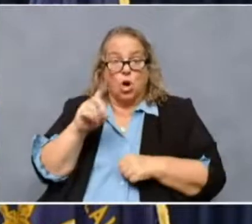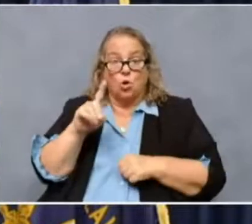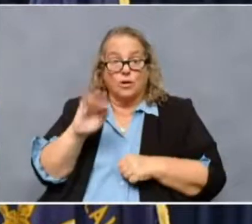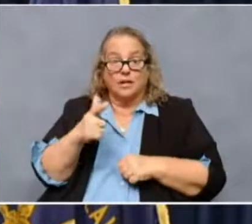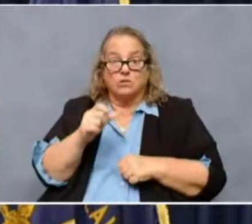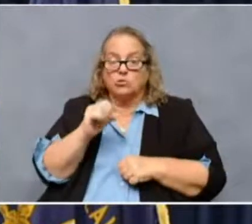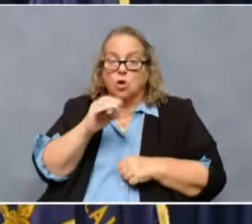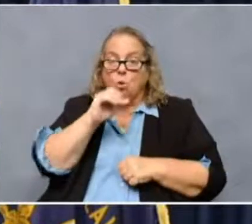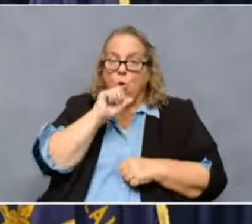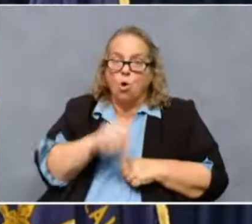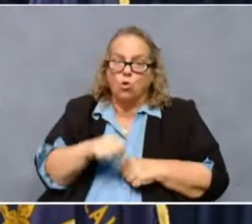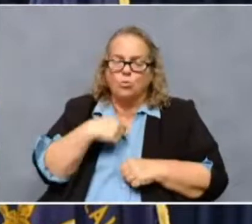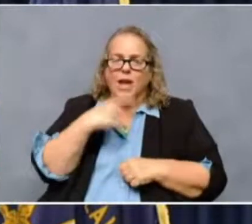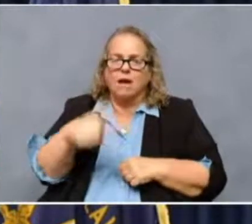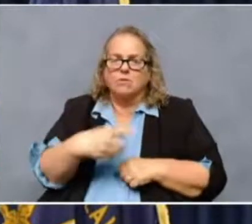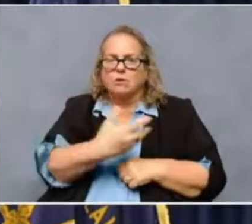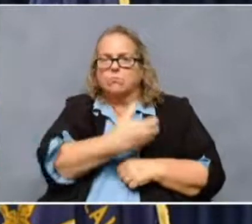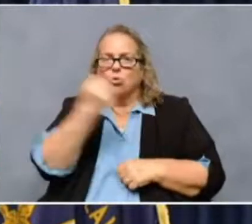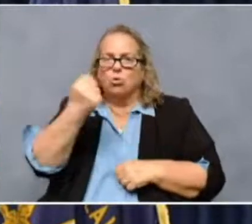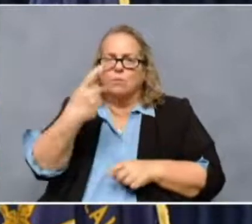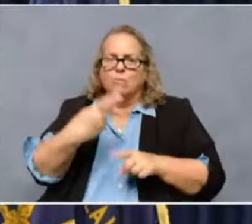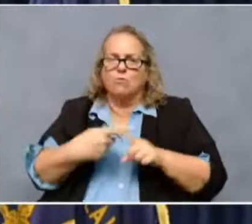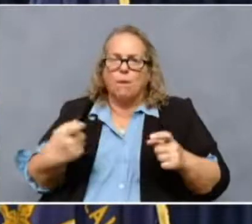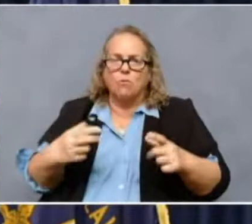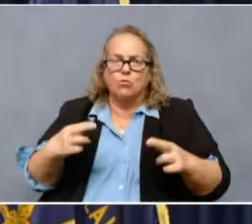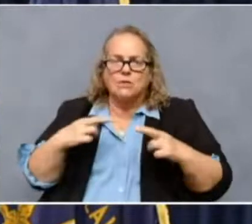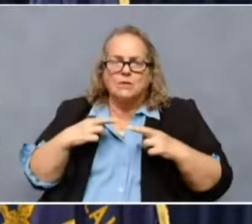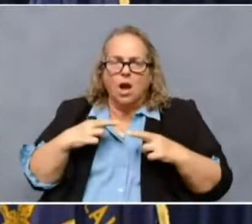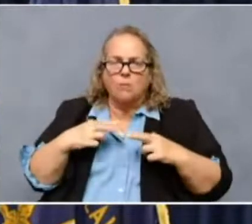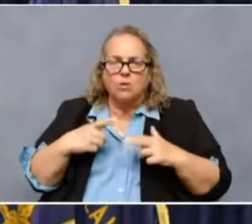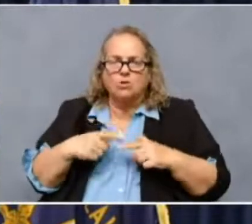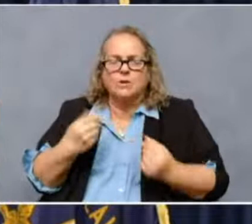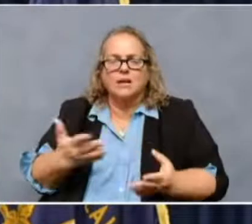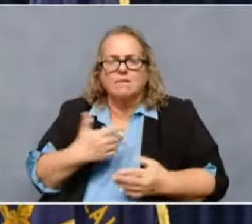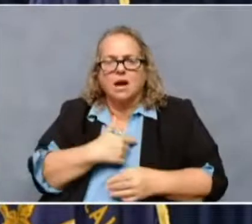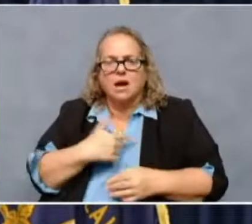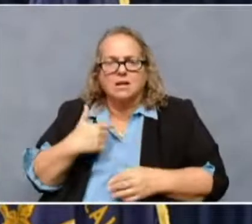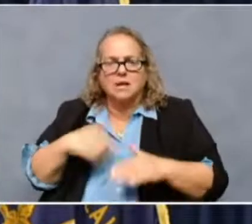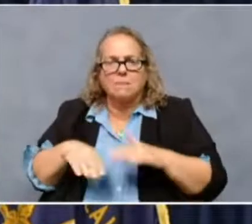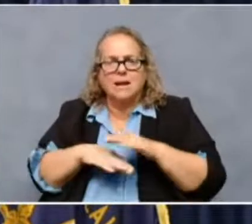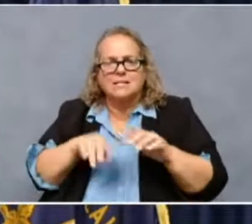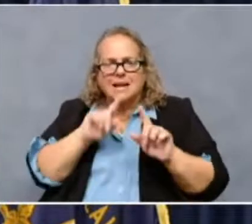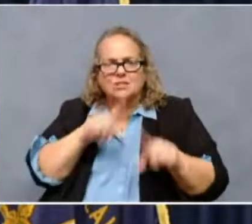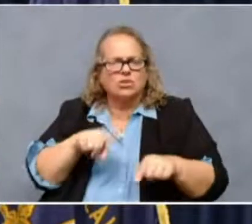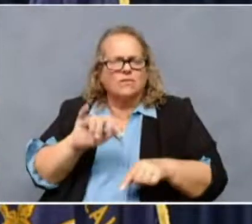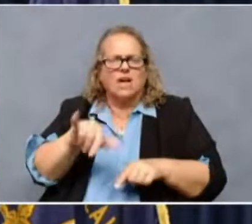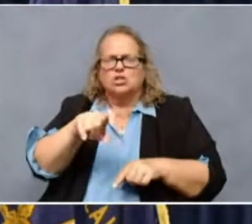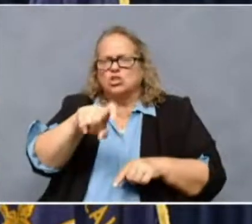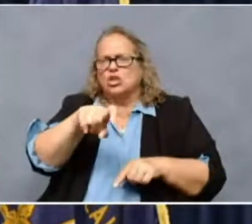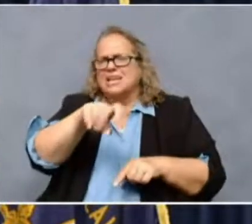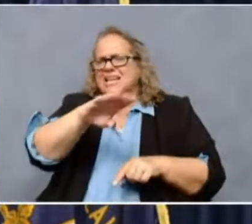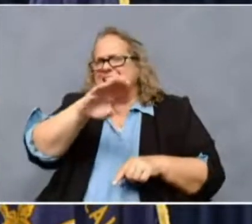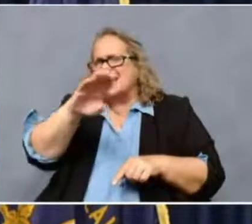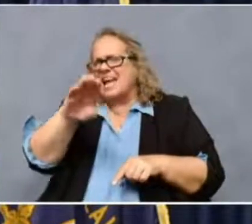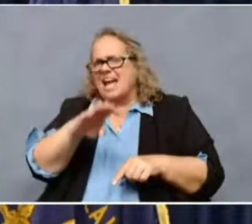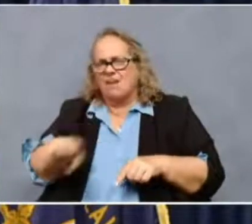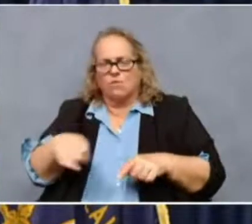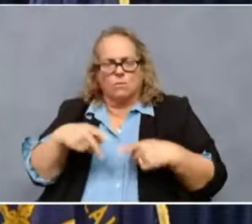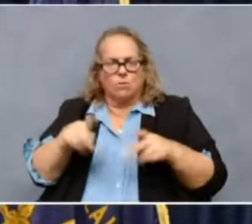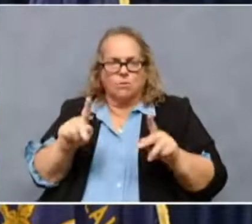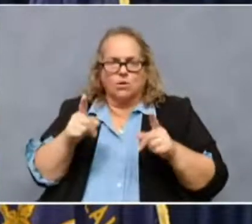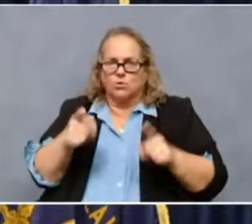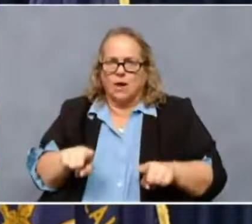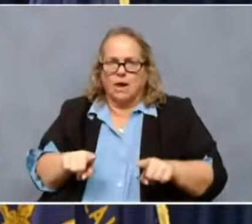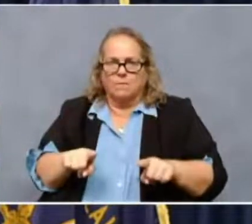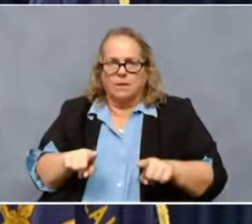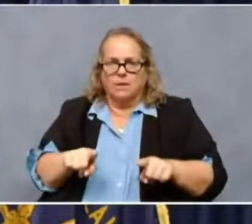out of retirement just to give us basic answers. And that should have never been allowed to happen. But the other thing is it takes so